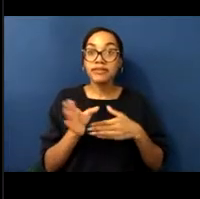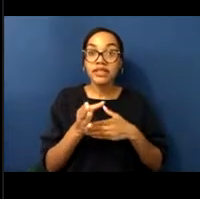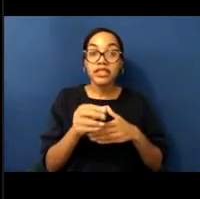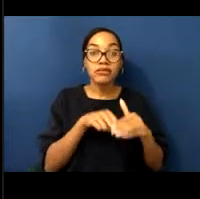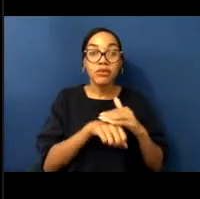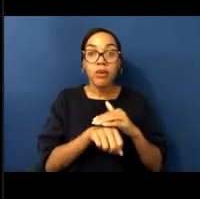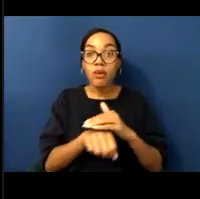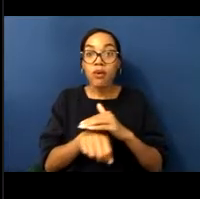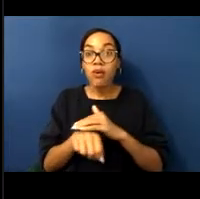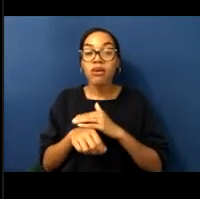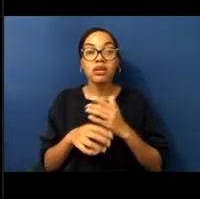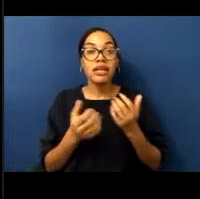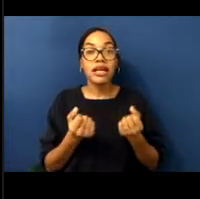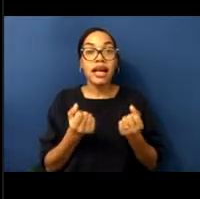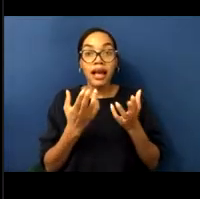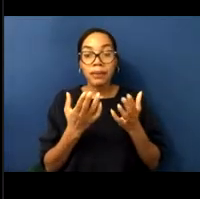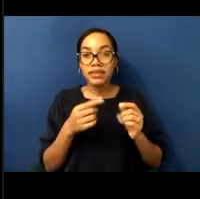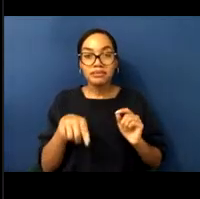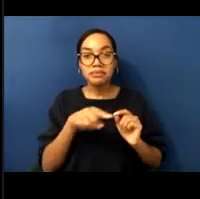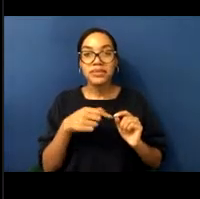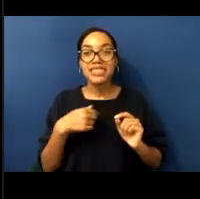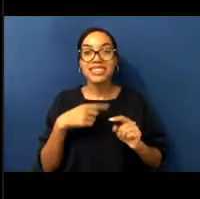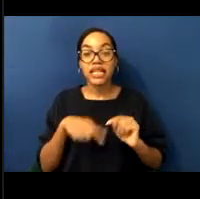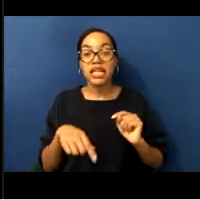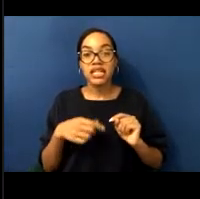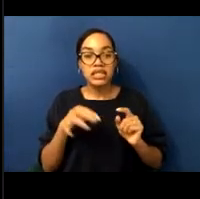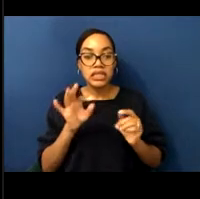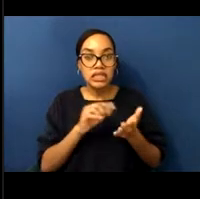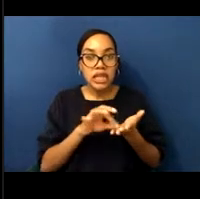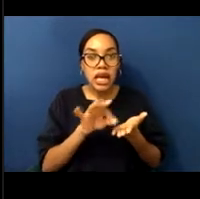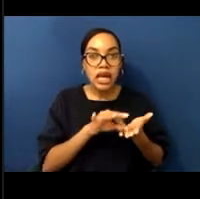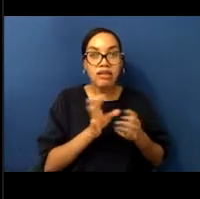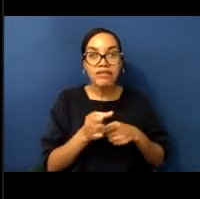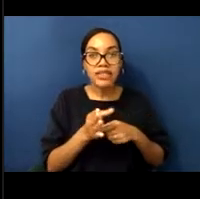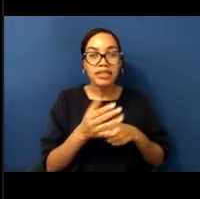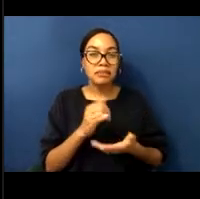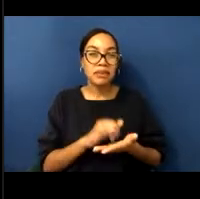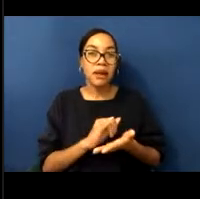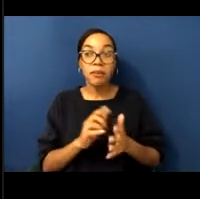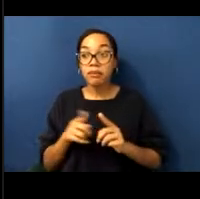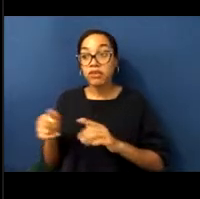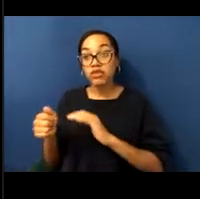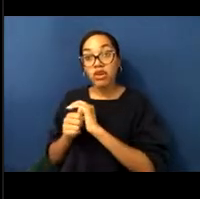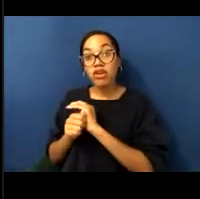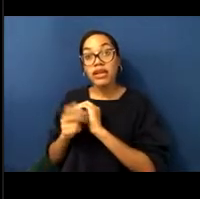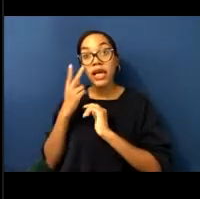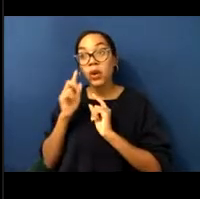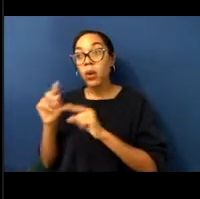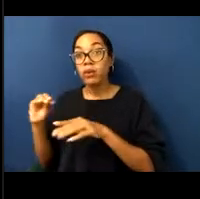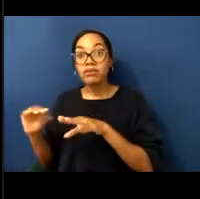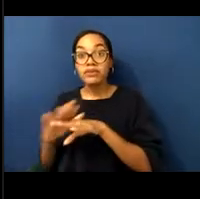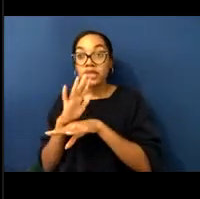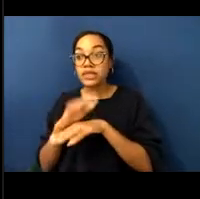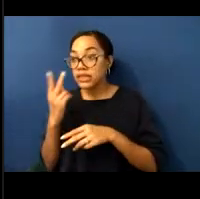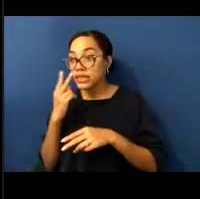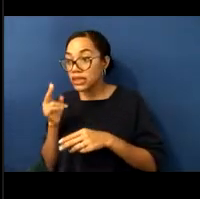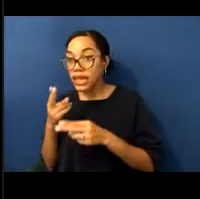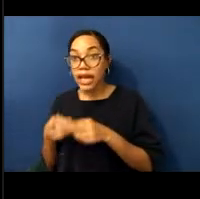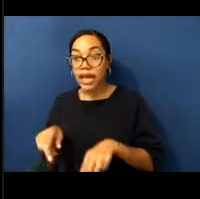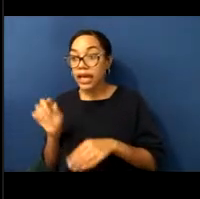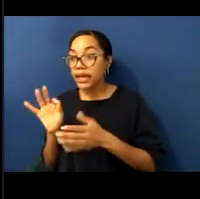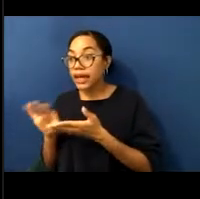beaches, and we can go out there as scientists, count eggs, count turtles, and collect the data. In terms of ocean change, we also